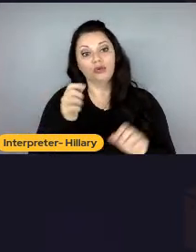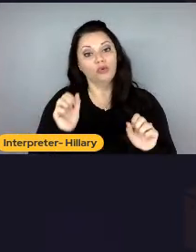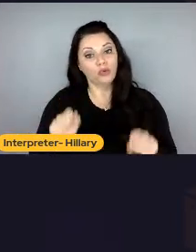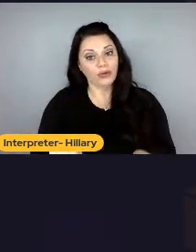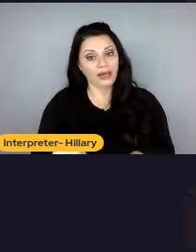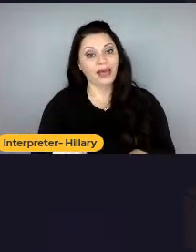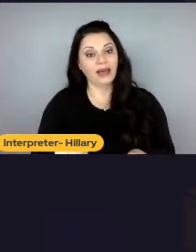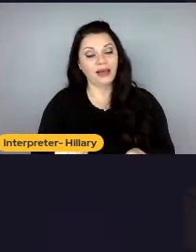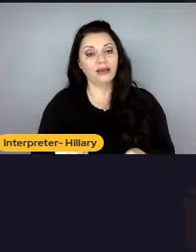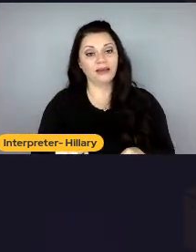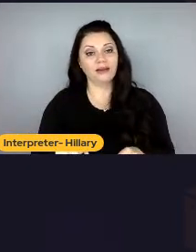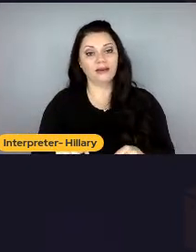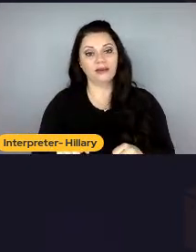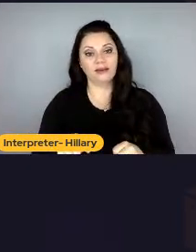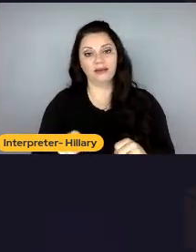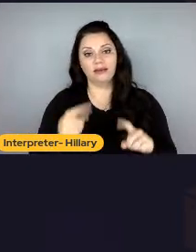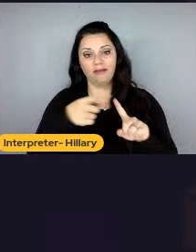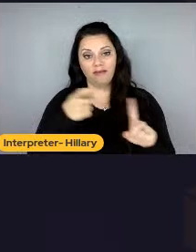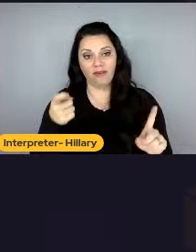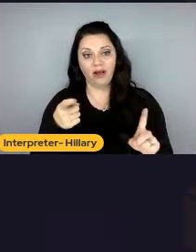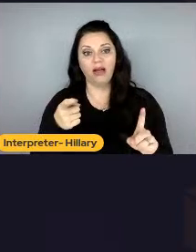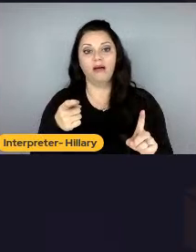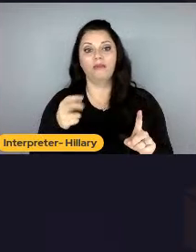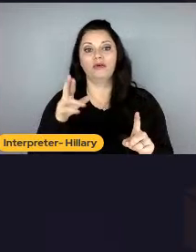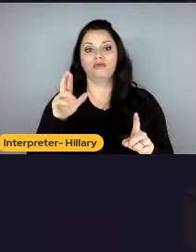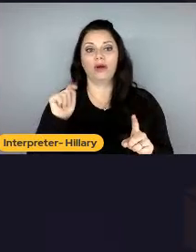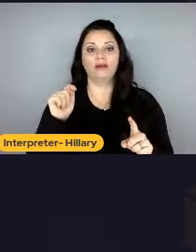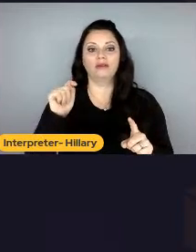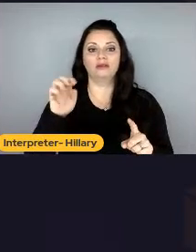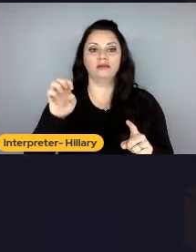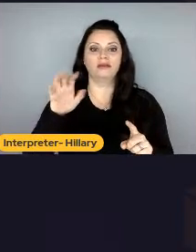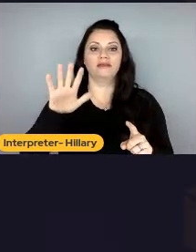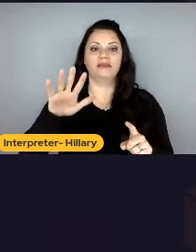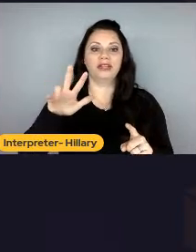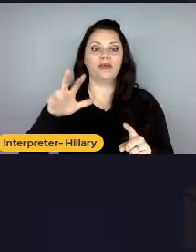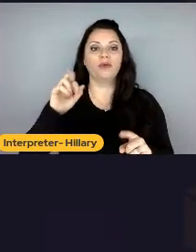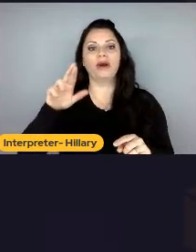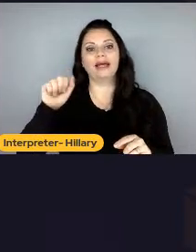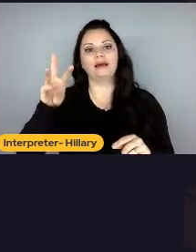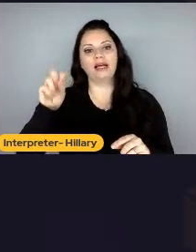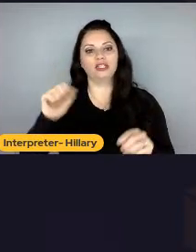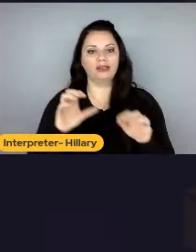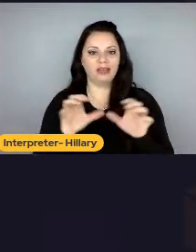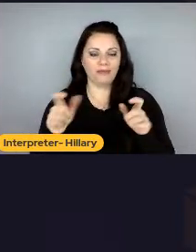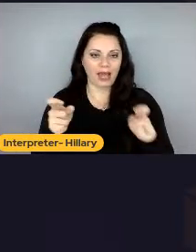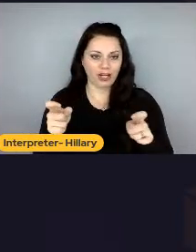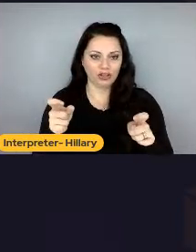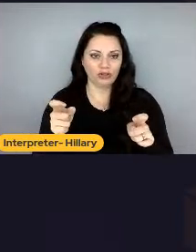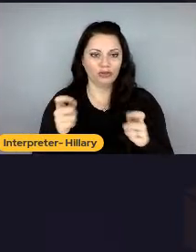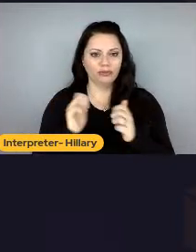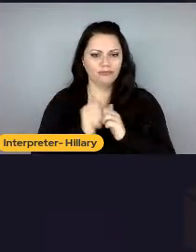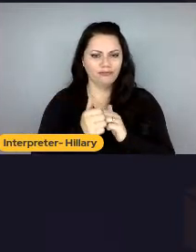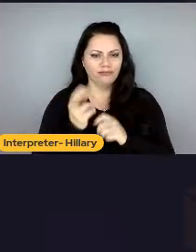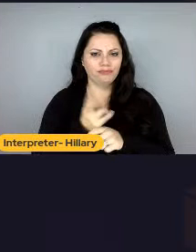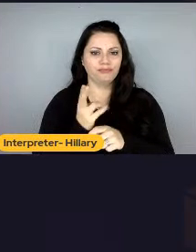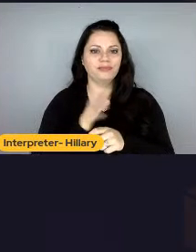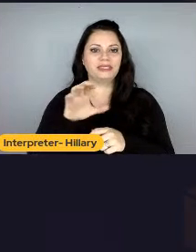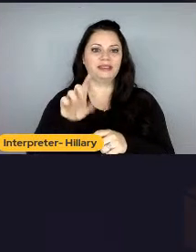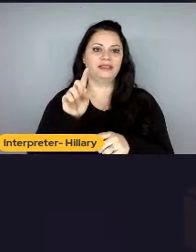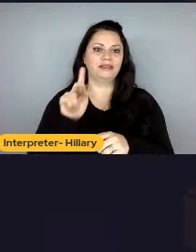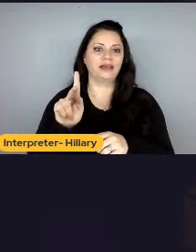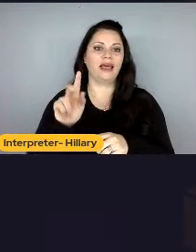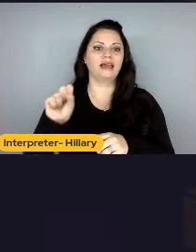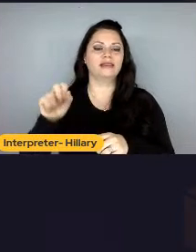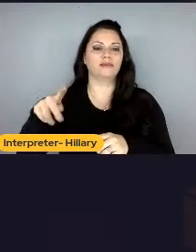add CloudFront Route 53 or AWS Certificate Manager by using CDK